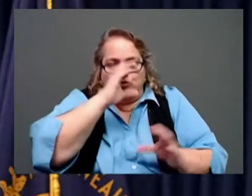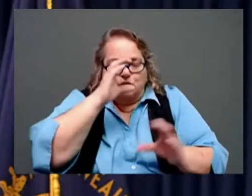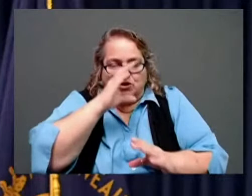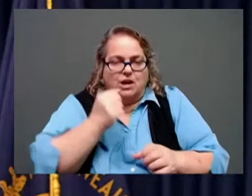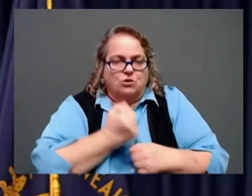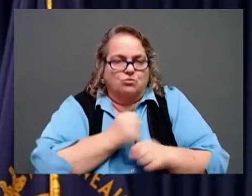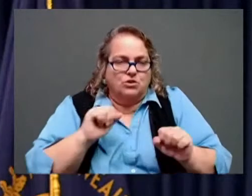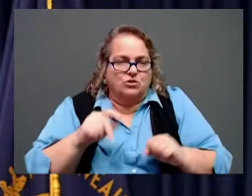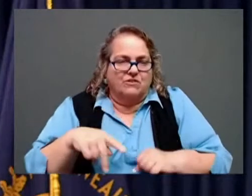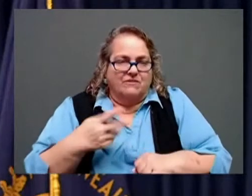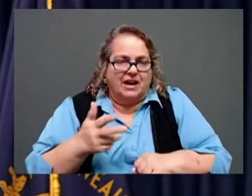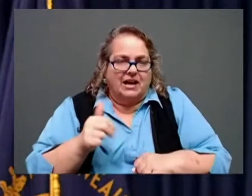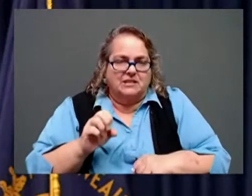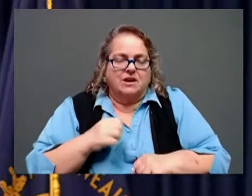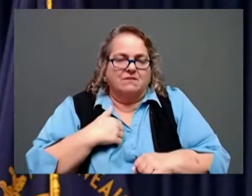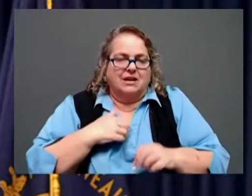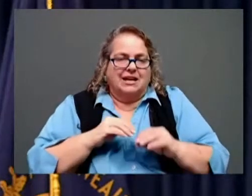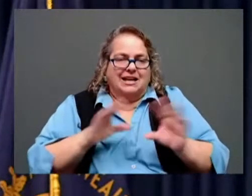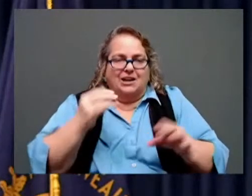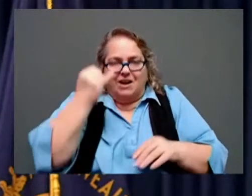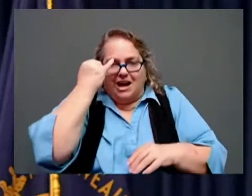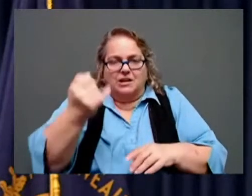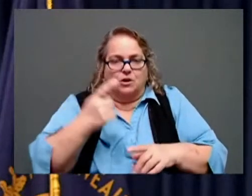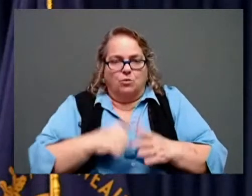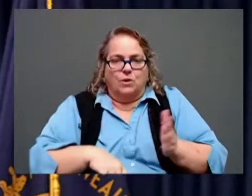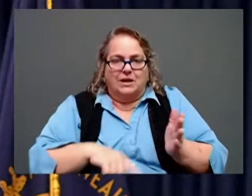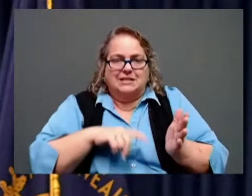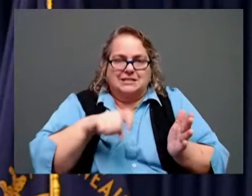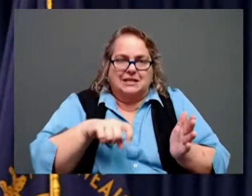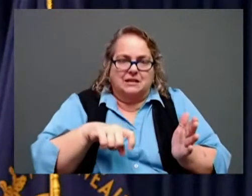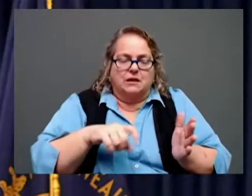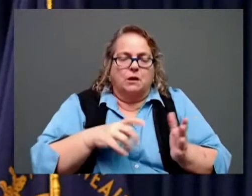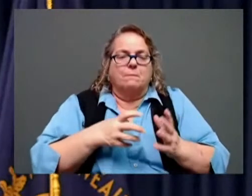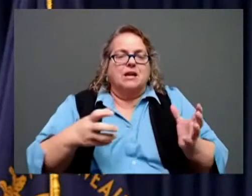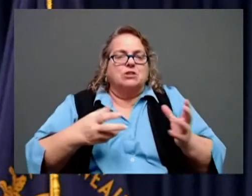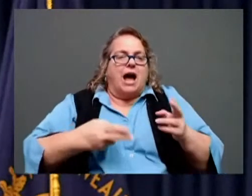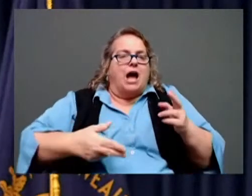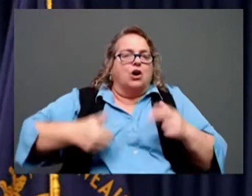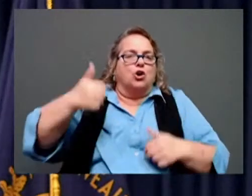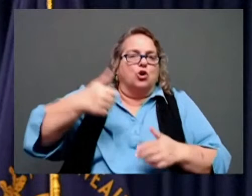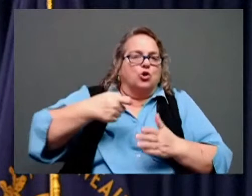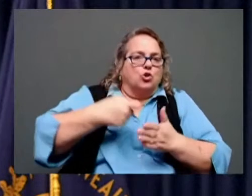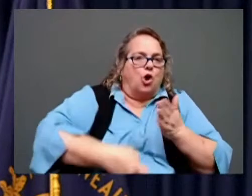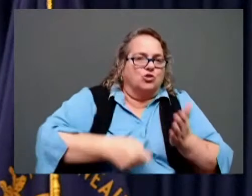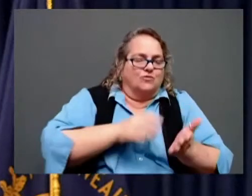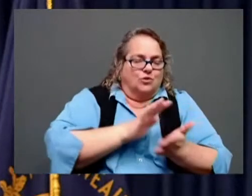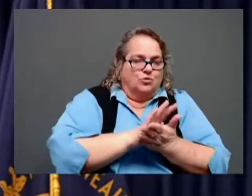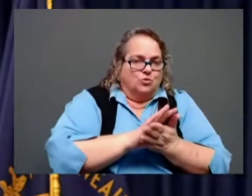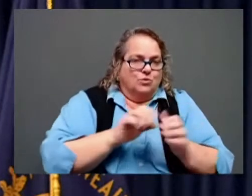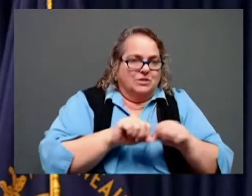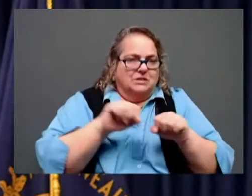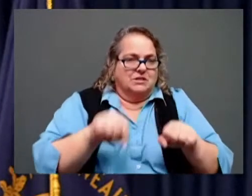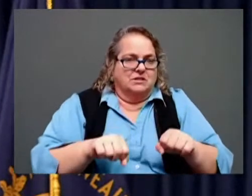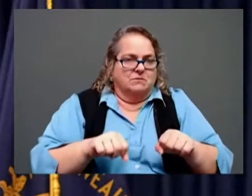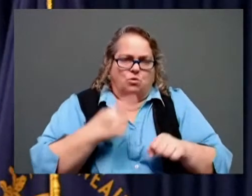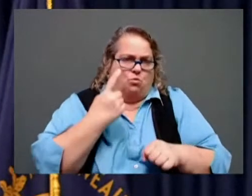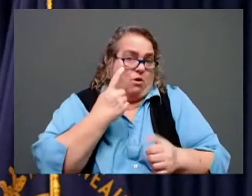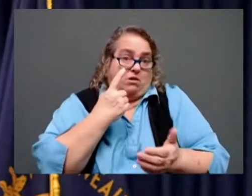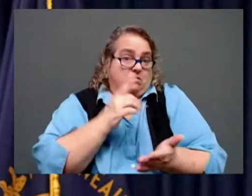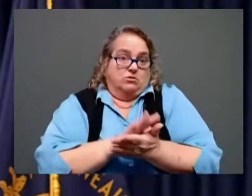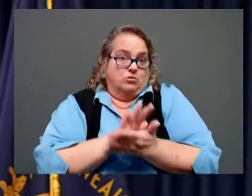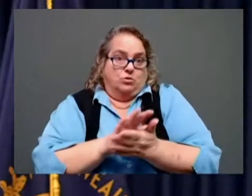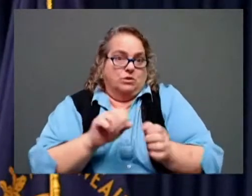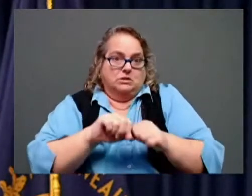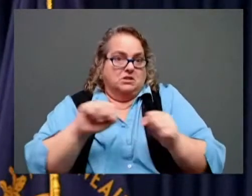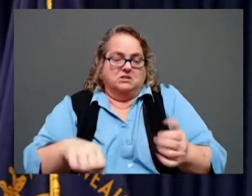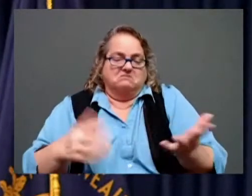so we have a clear idea of what's needed. We're going to have much higher costs for the school systems. I mean, there's one school that's not going to be